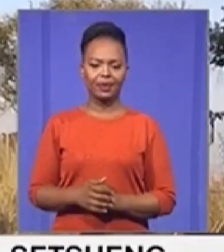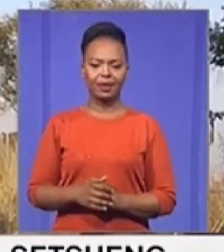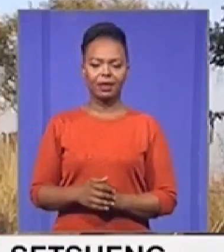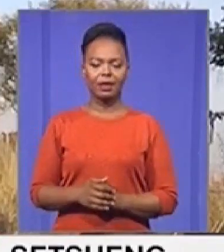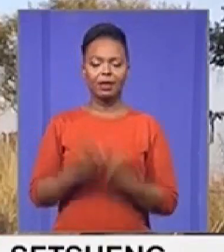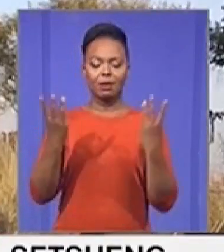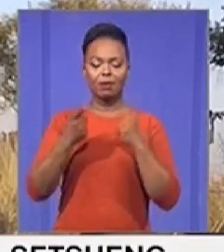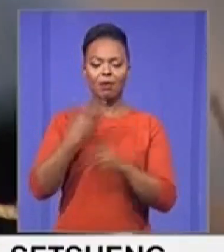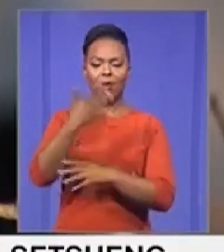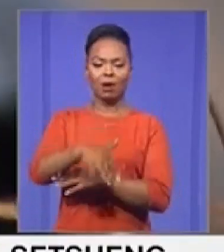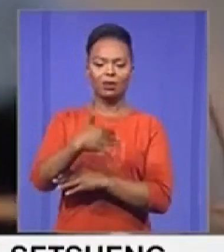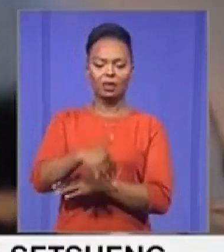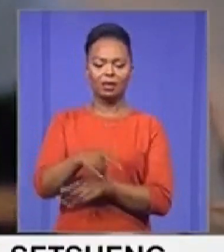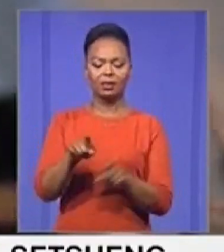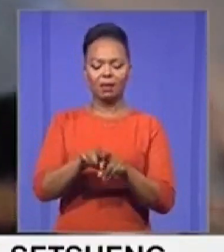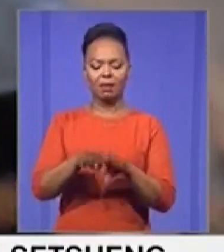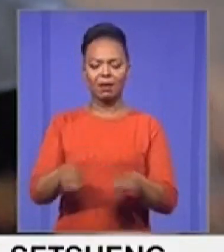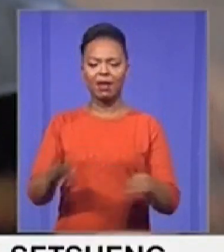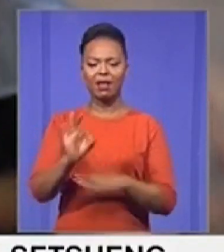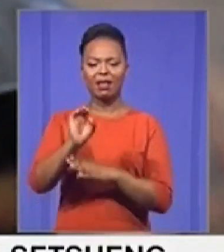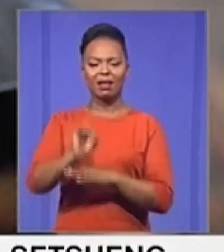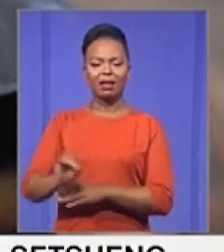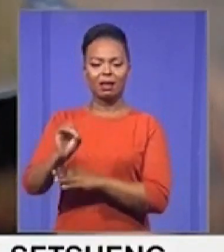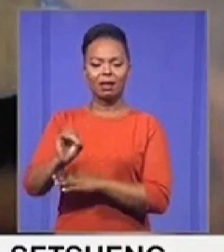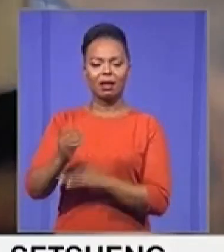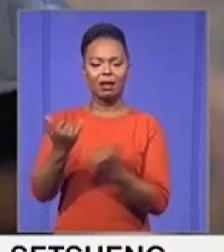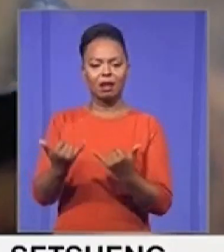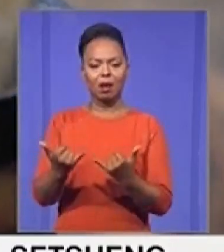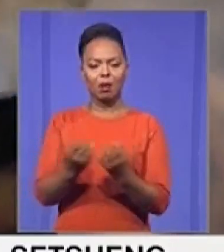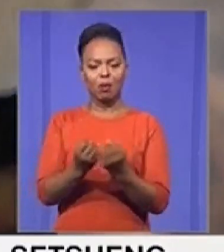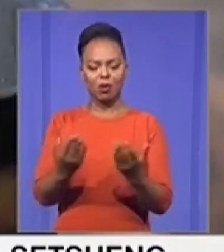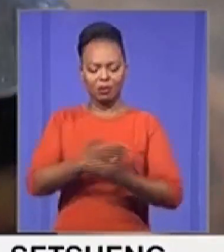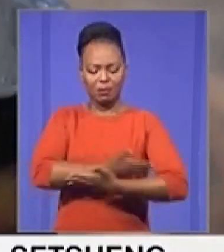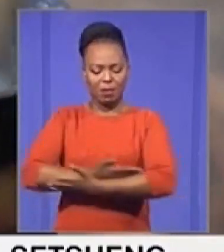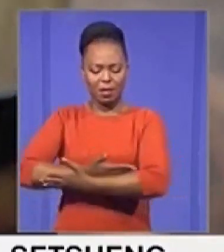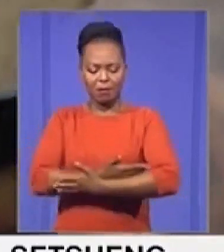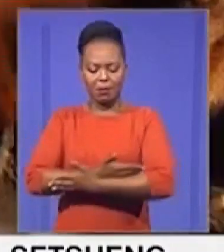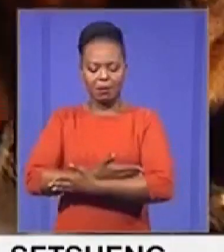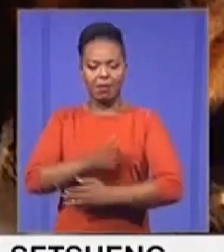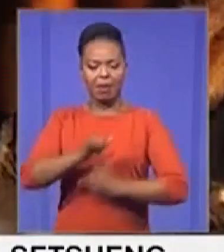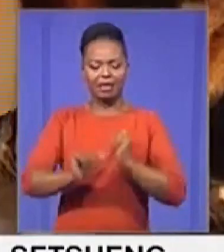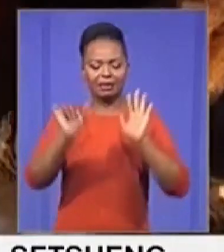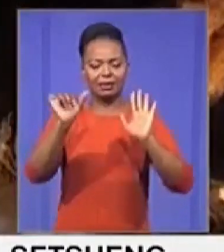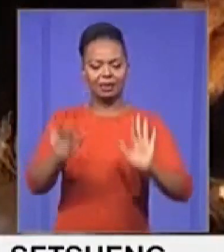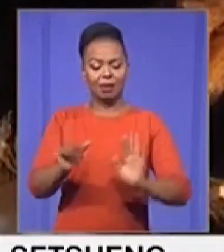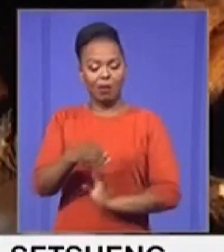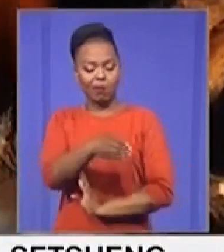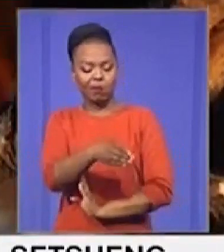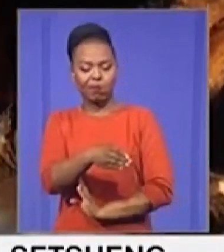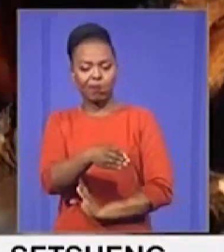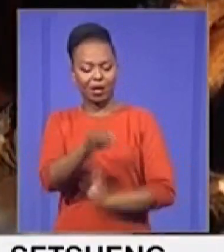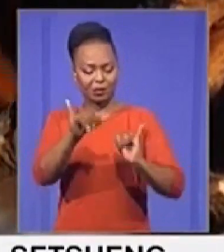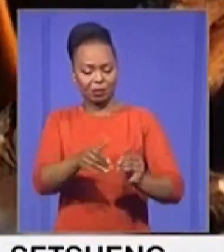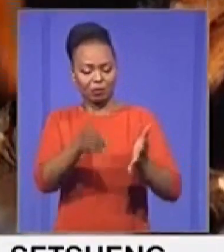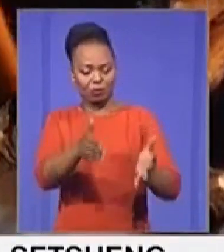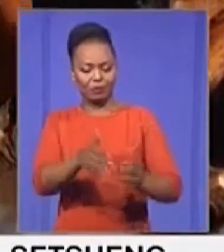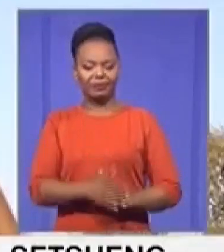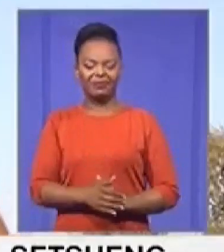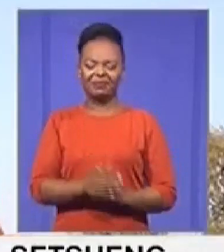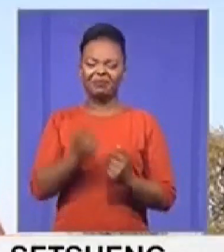bao ba kenyeletsa bana ba 30 ba agang ka hare lesia la dibeke tse tshiletseng. Dingongorego tsa ba phaphathehi bana